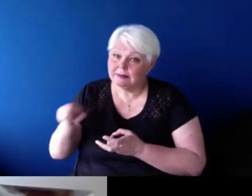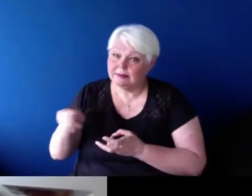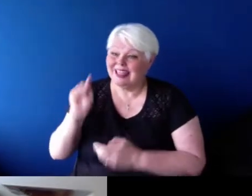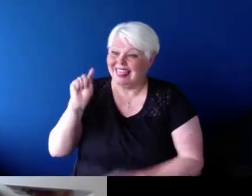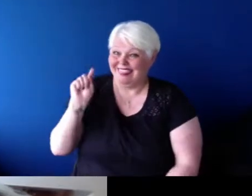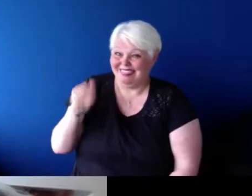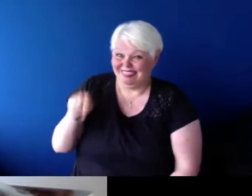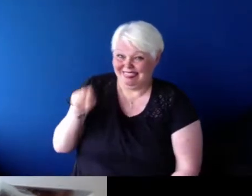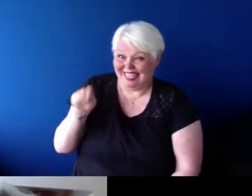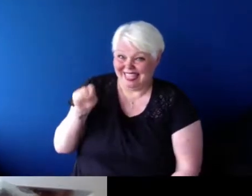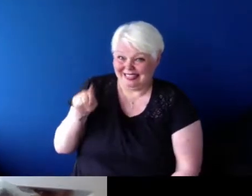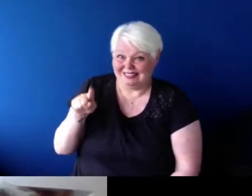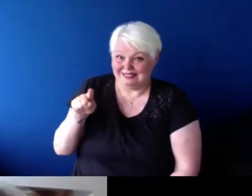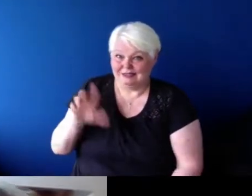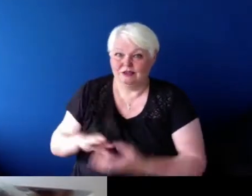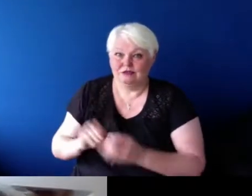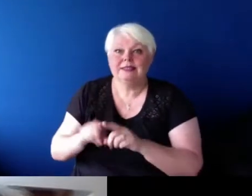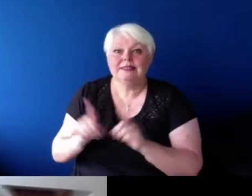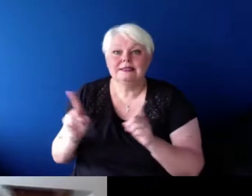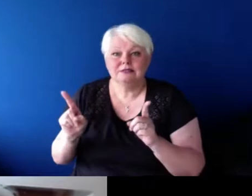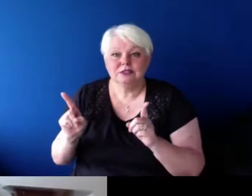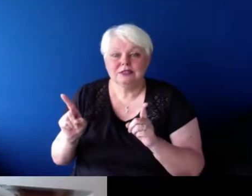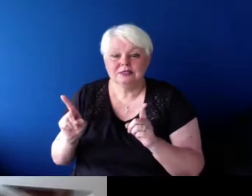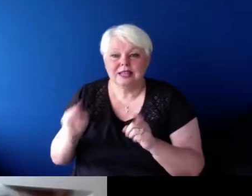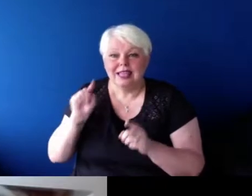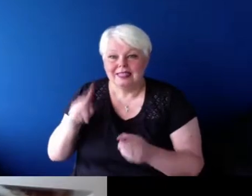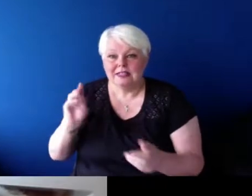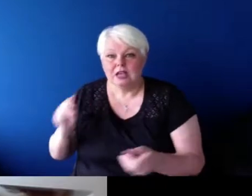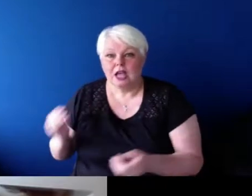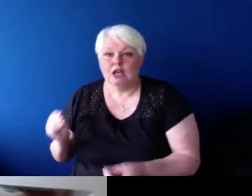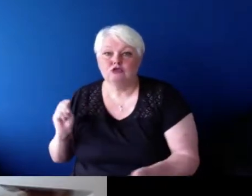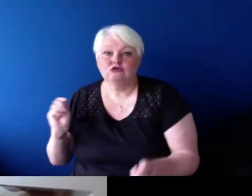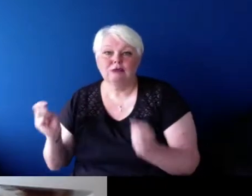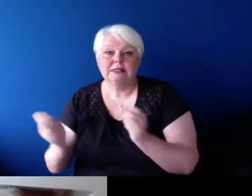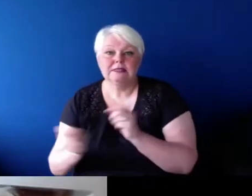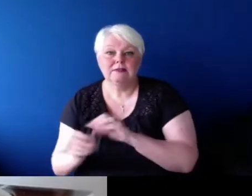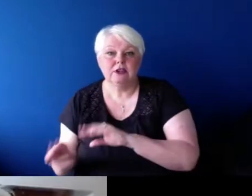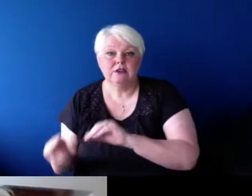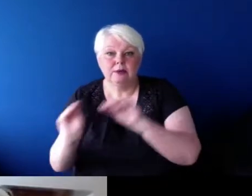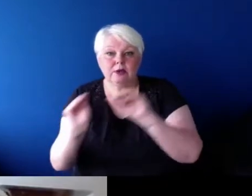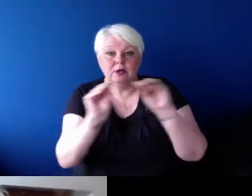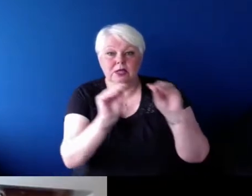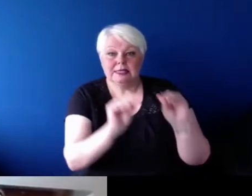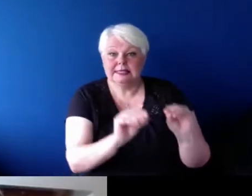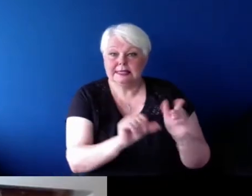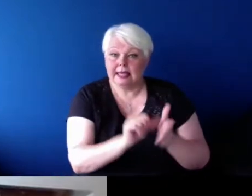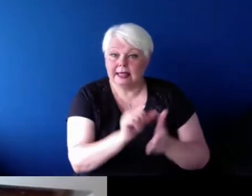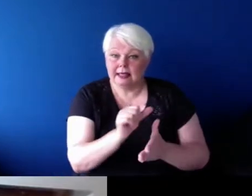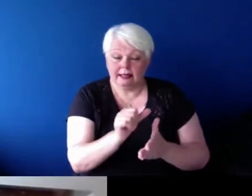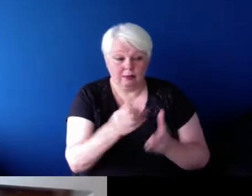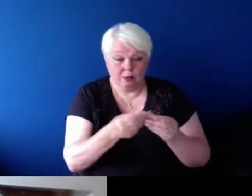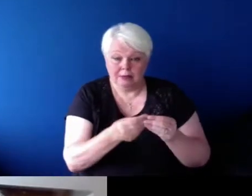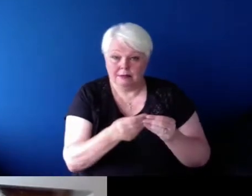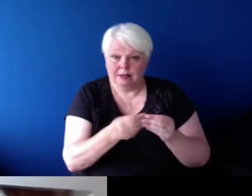it's that makes the difference. And that's a transferable skill. It went to Bradford with me,